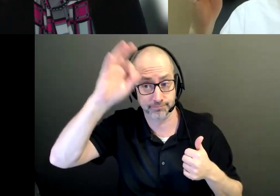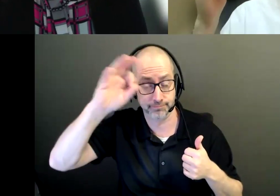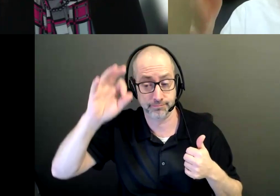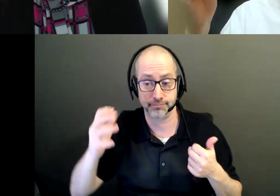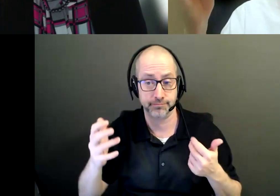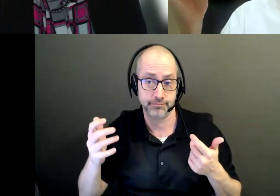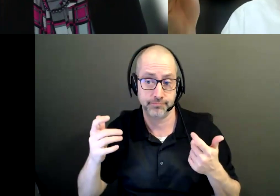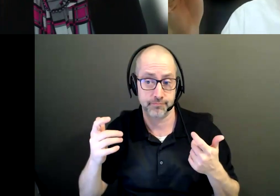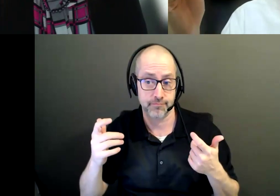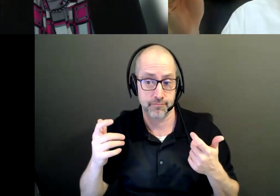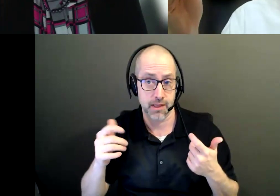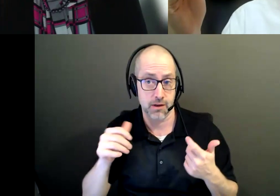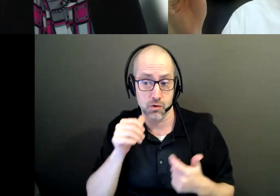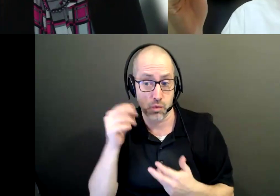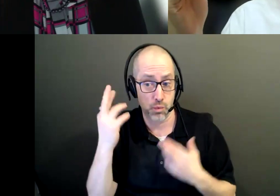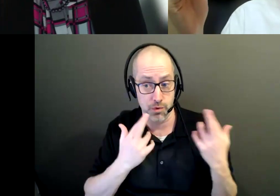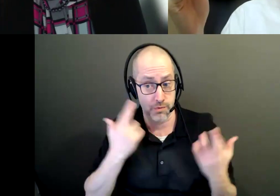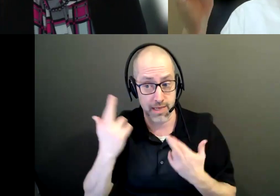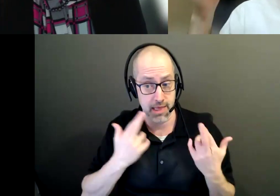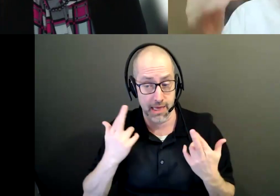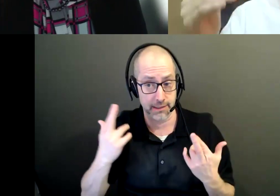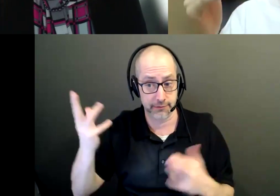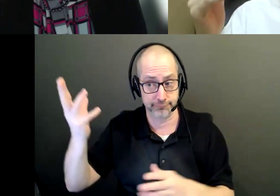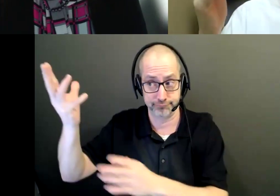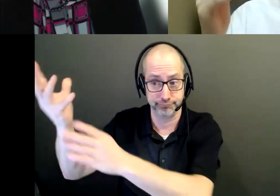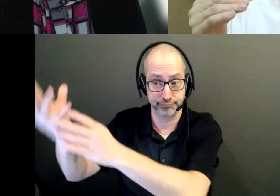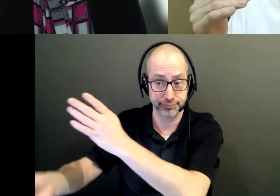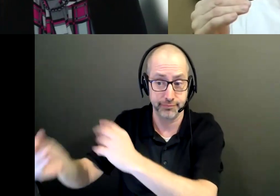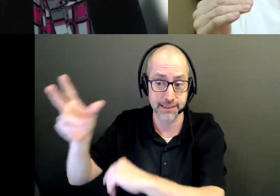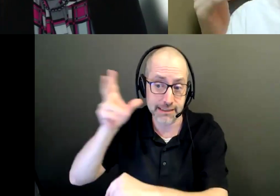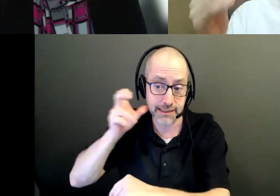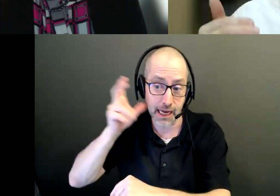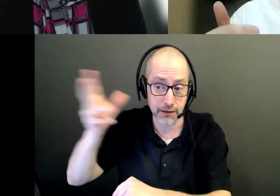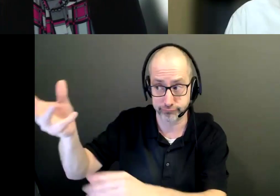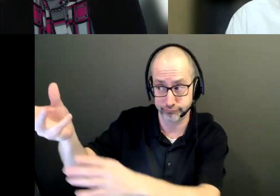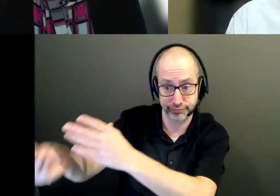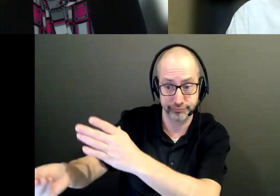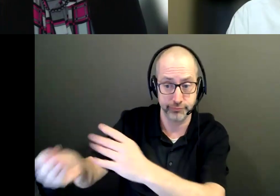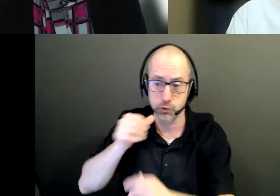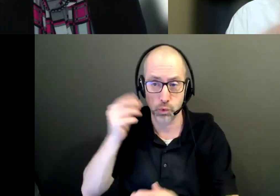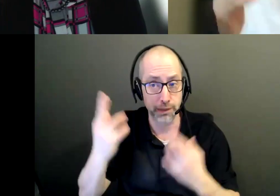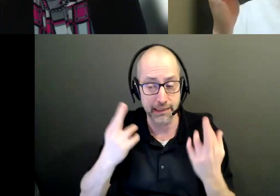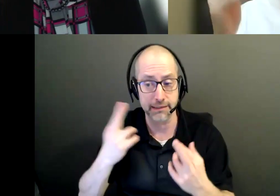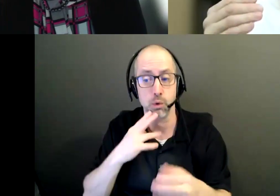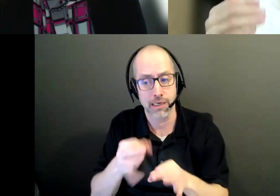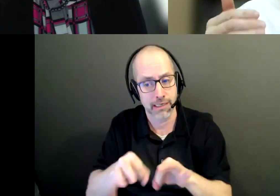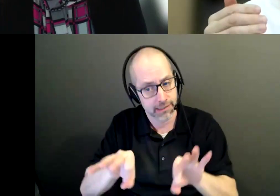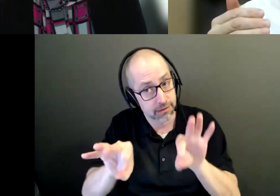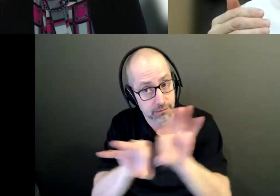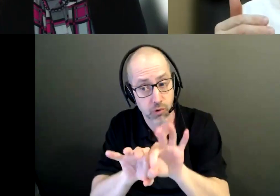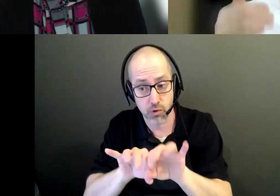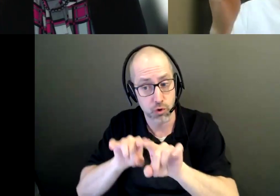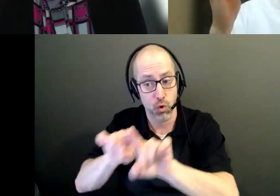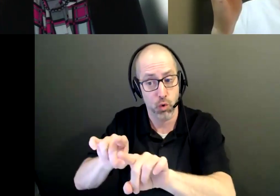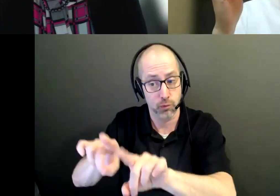down, you don't know what you're missing out on. And that's why it's very important to go for hearing tests. So, and the sooner